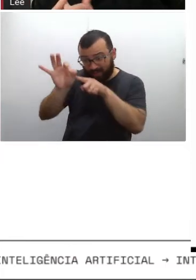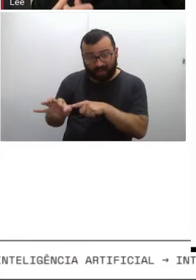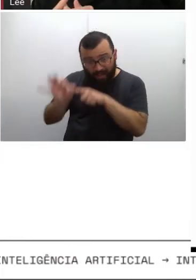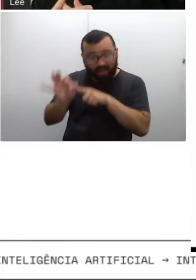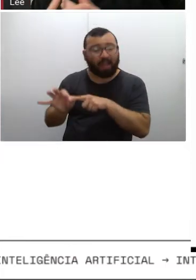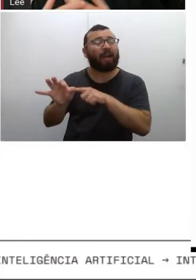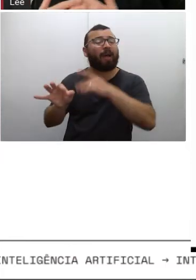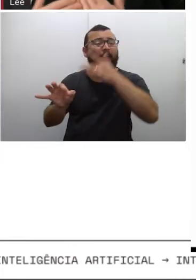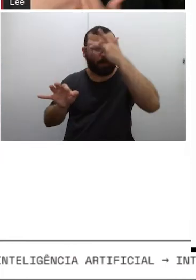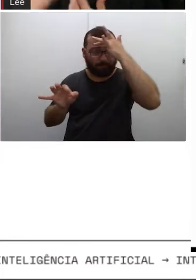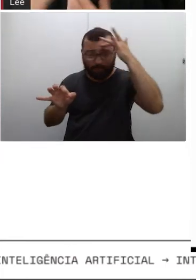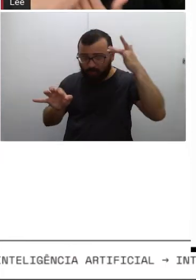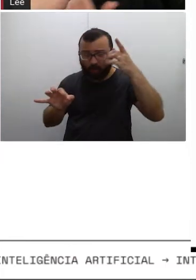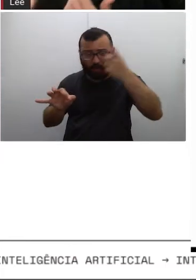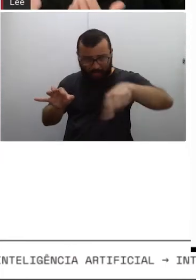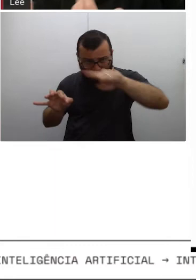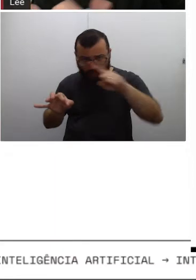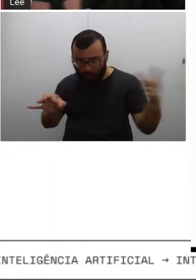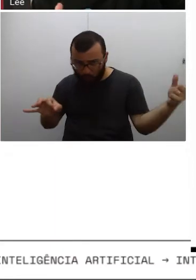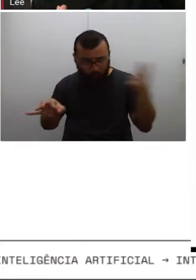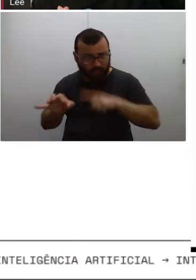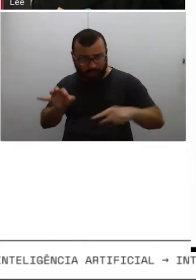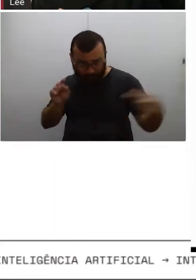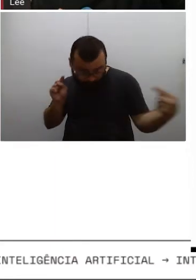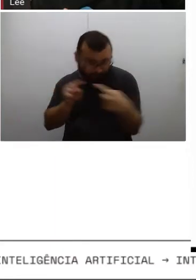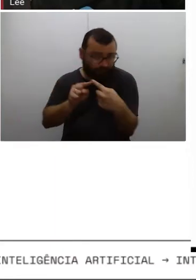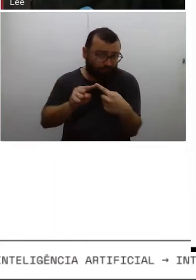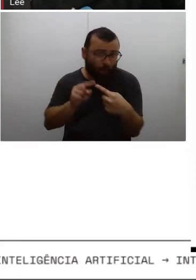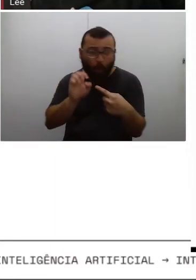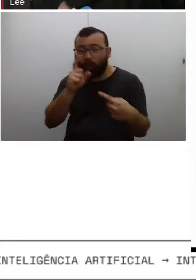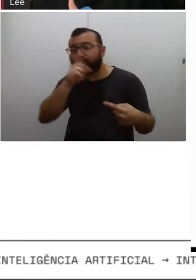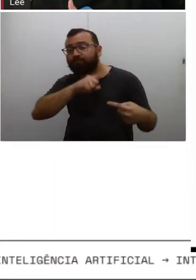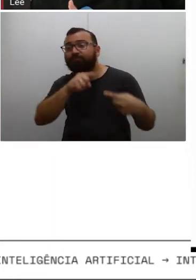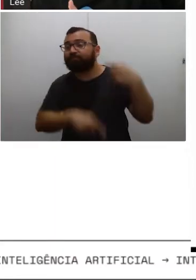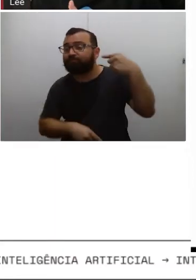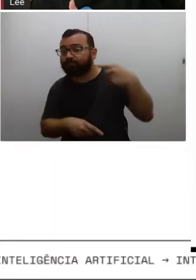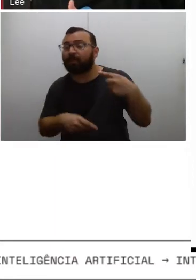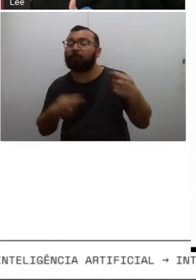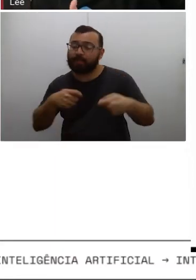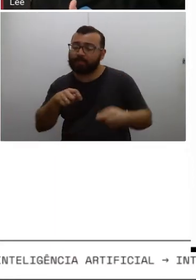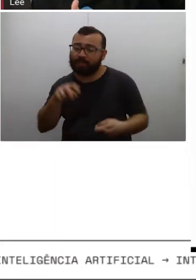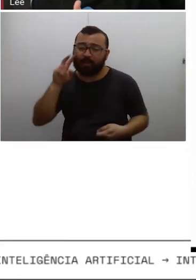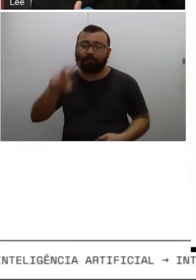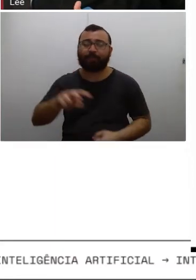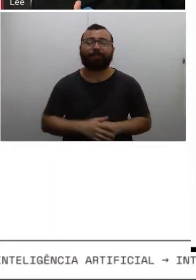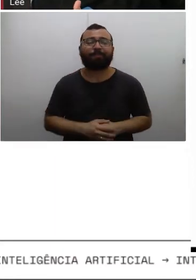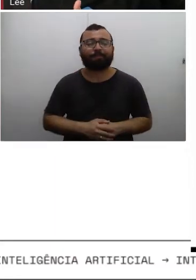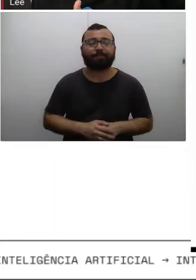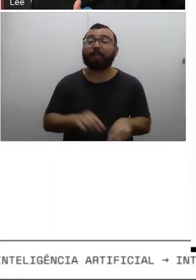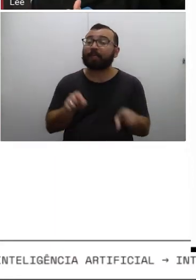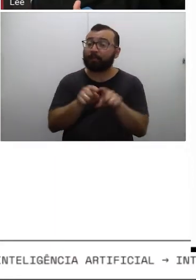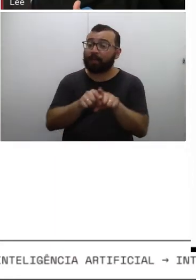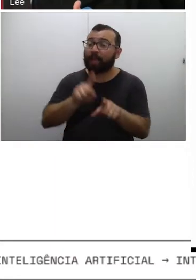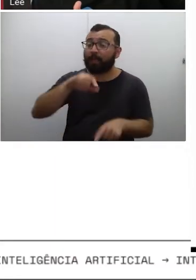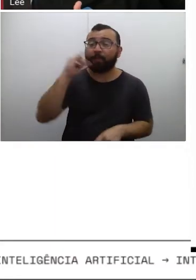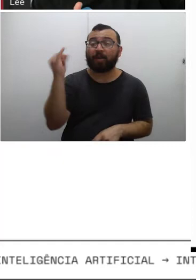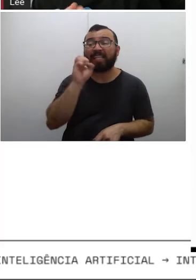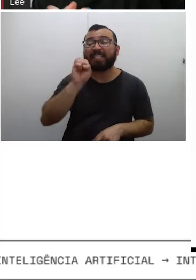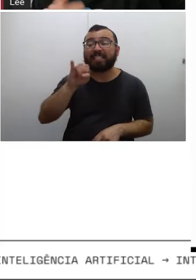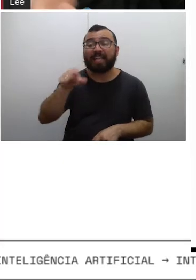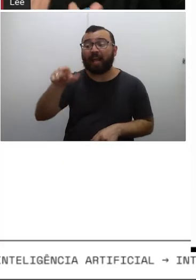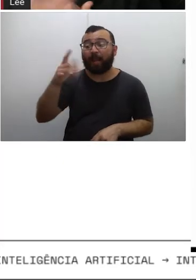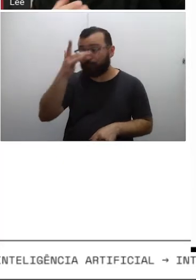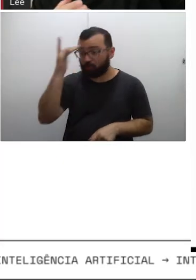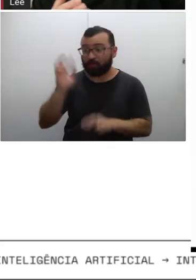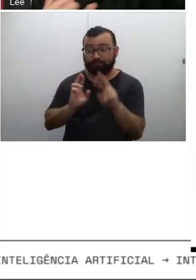that were matching all your intents. And what's also important here is the completion rate or